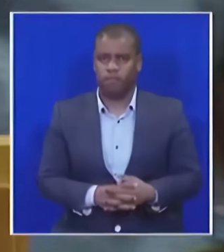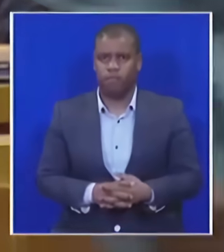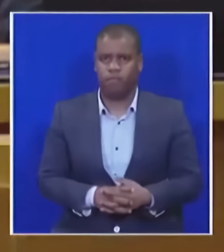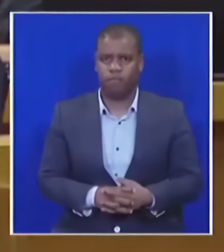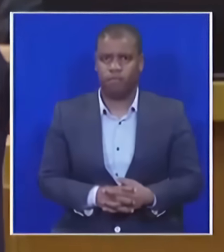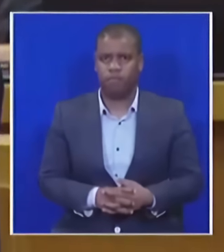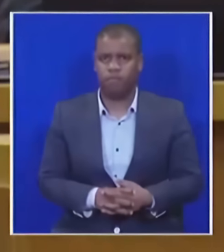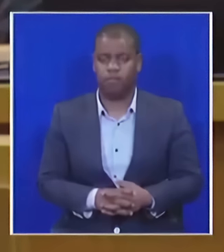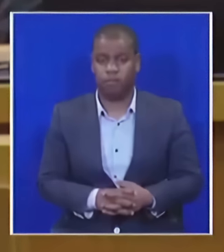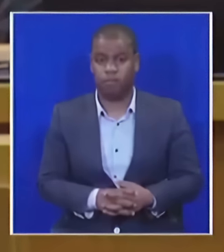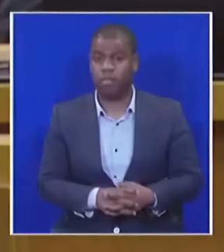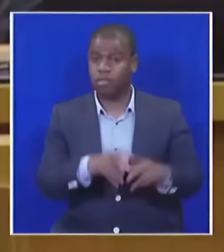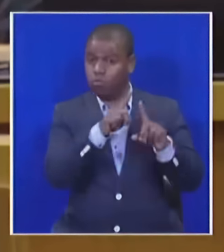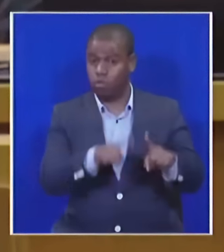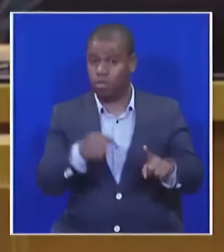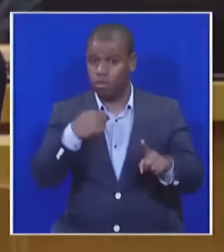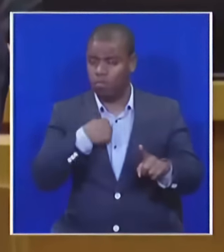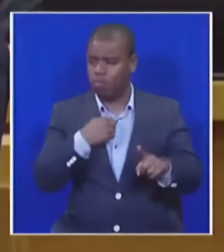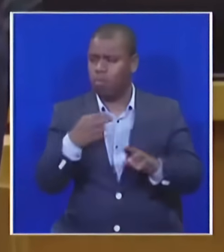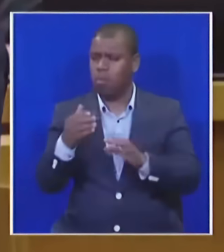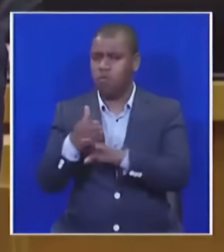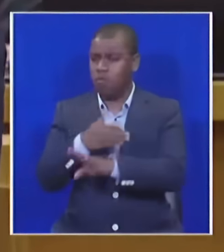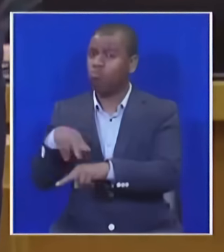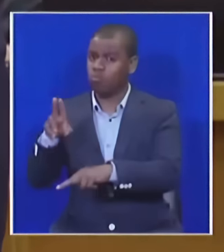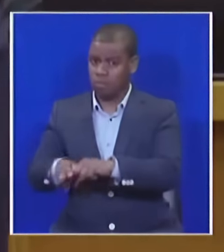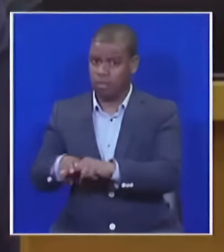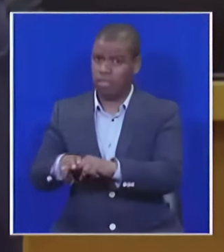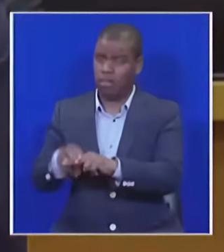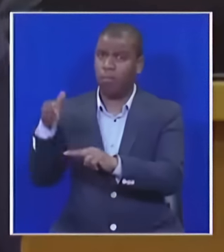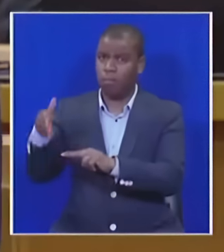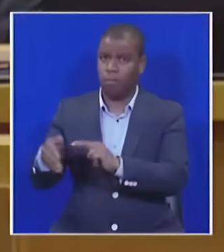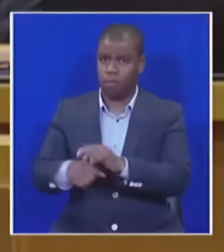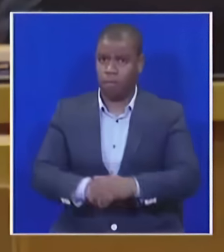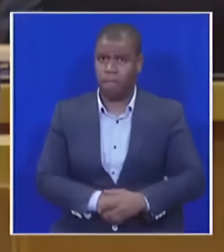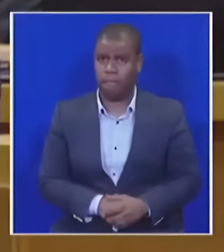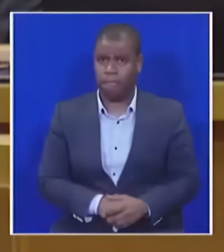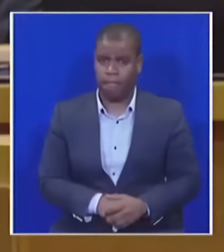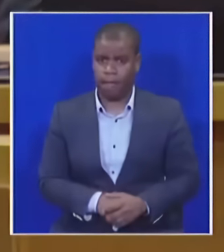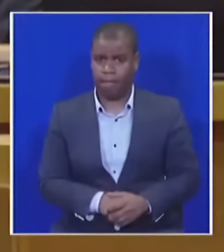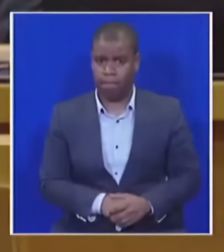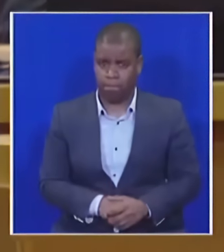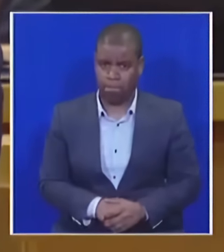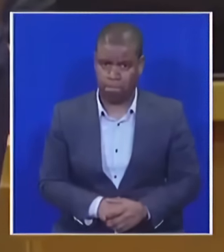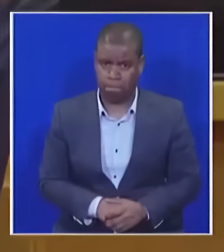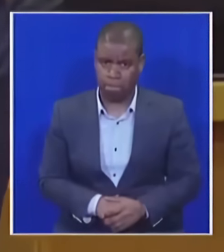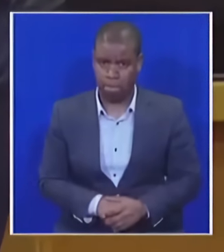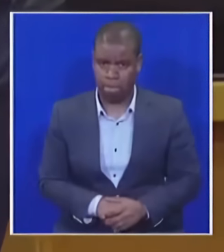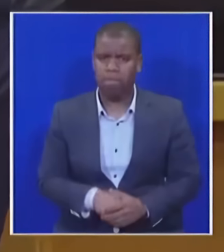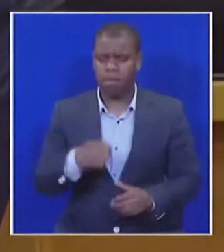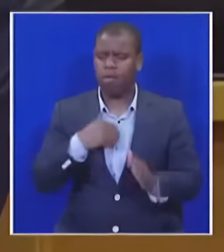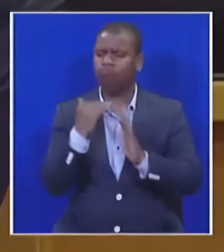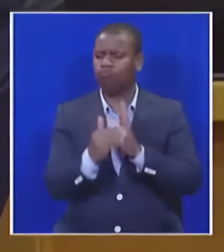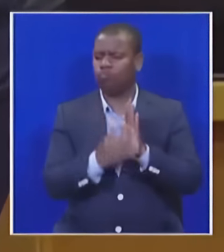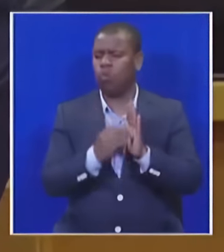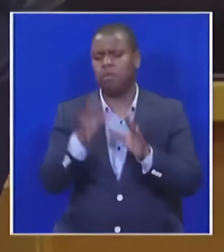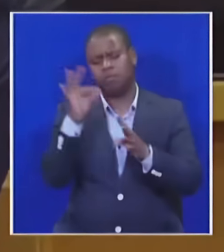Especially when you see who's been sitting there before. Criminal. Just to say to you, House Chairperson, the rules are very